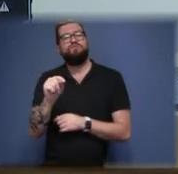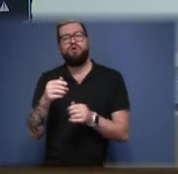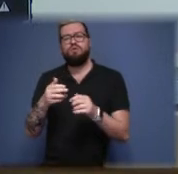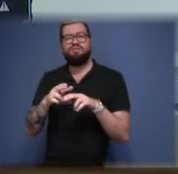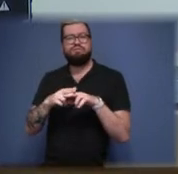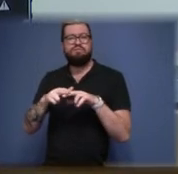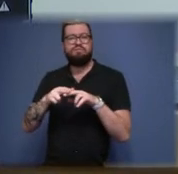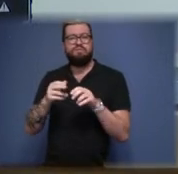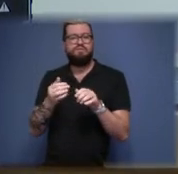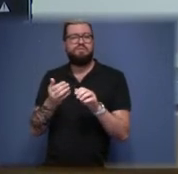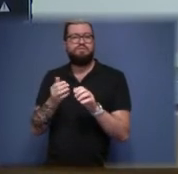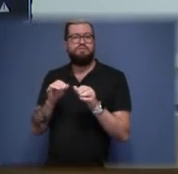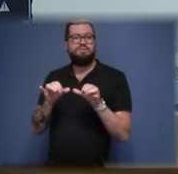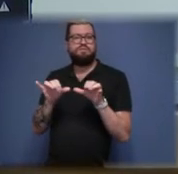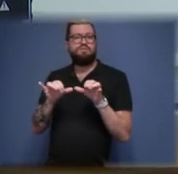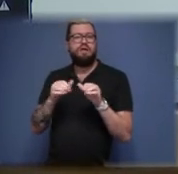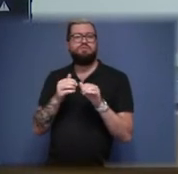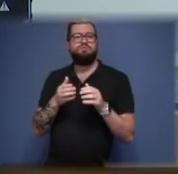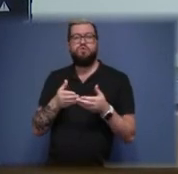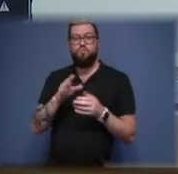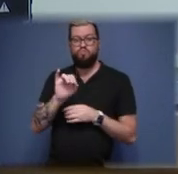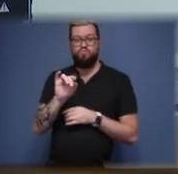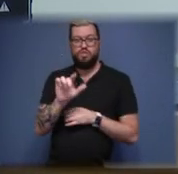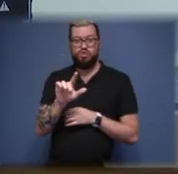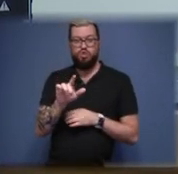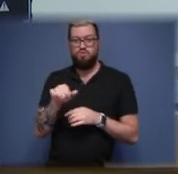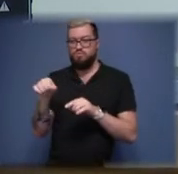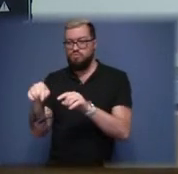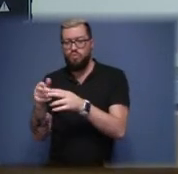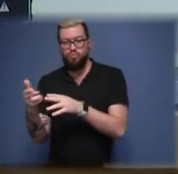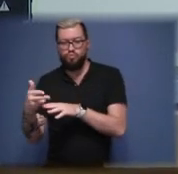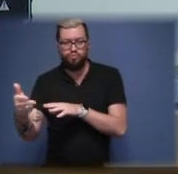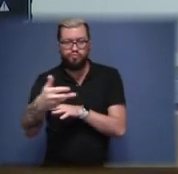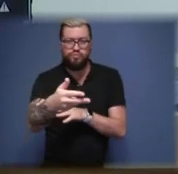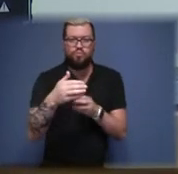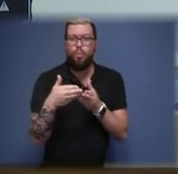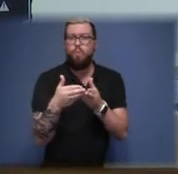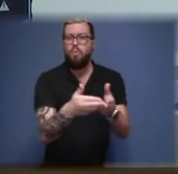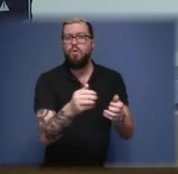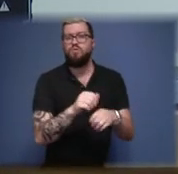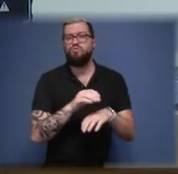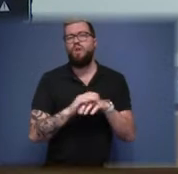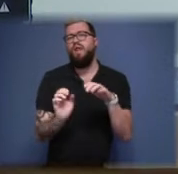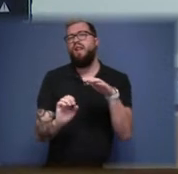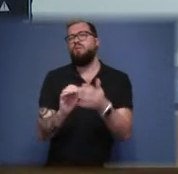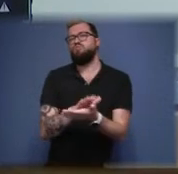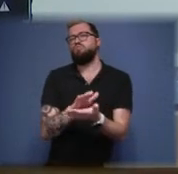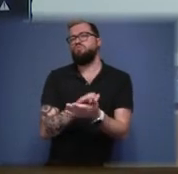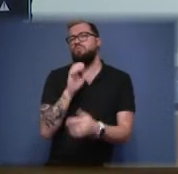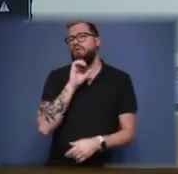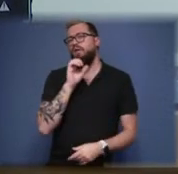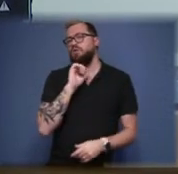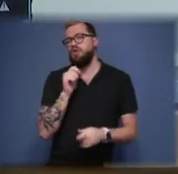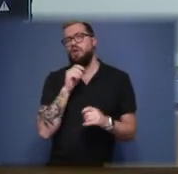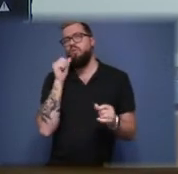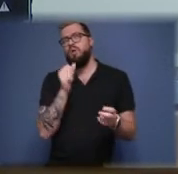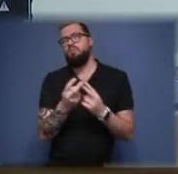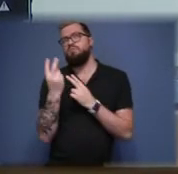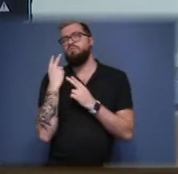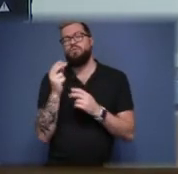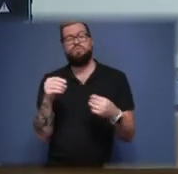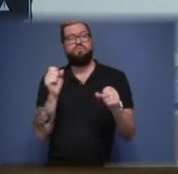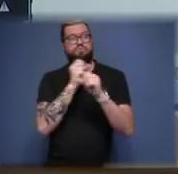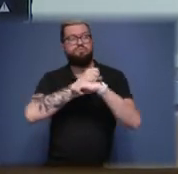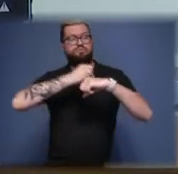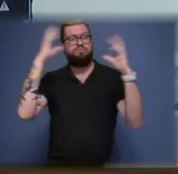And there used to be a boat ramp in Bristol Borough, so he'd take me out, when I was a little kid, like elementary school age. And I remember vividly, we'd go